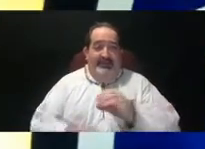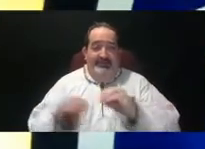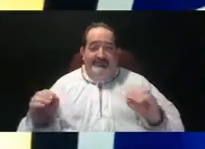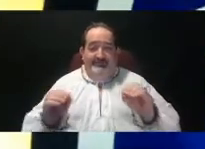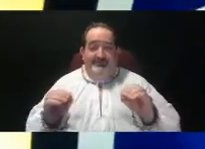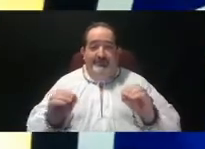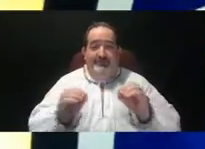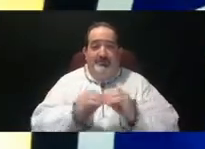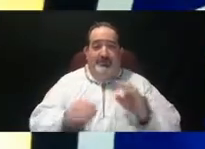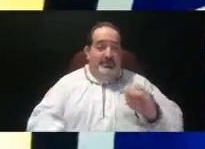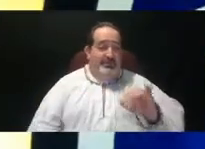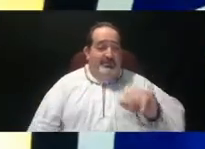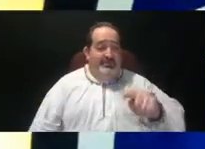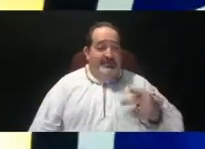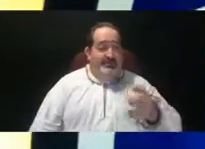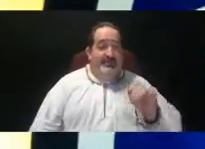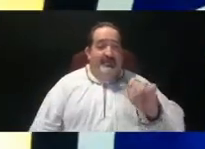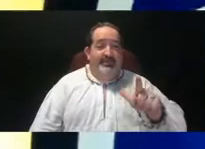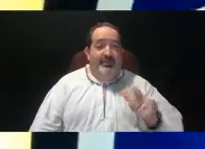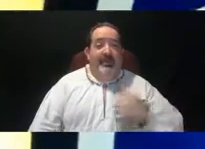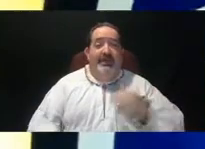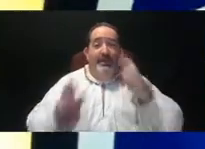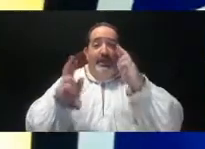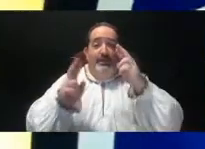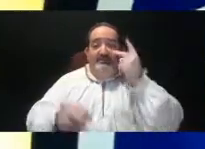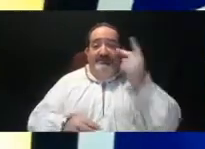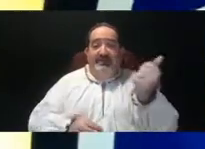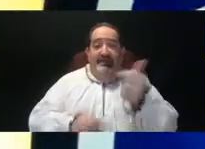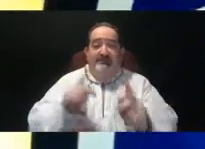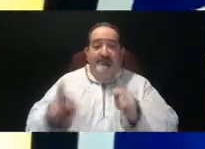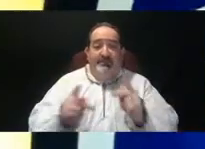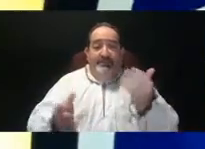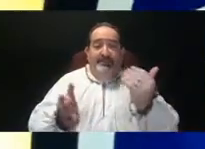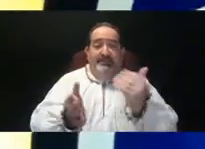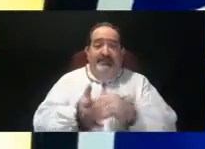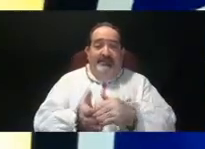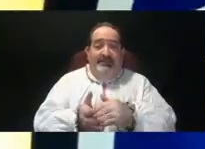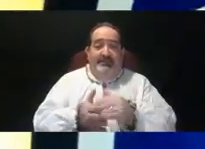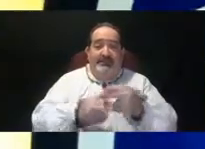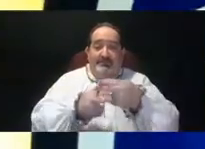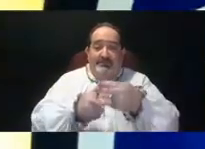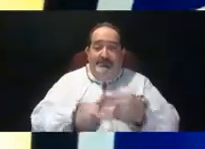mythical. And I hope to see everybody again soon.